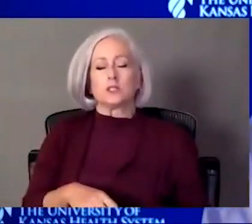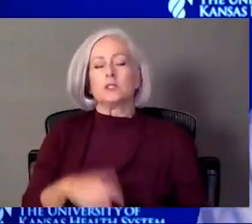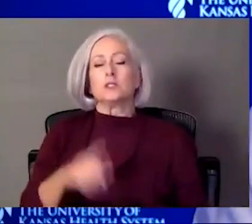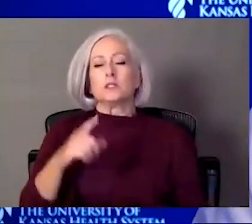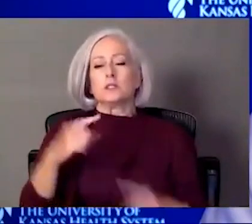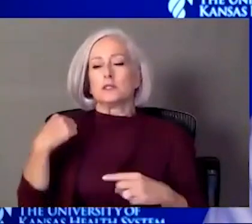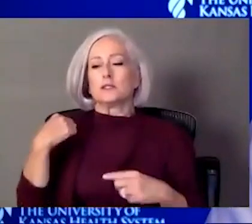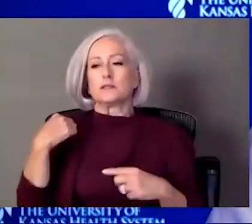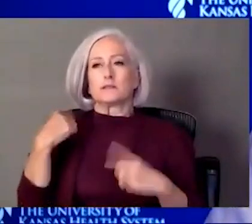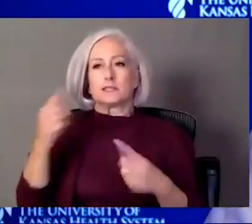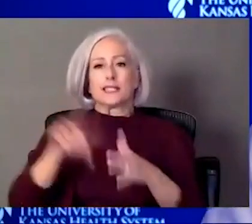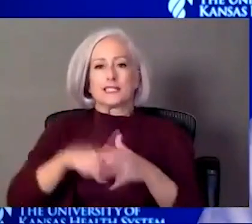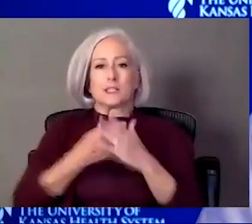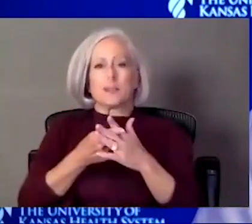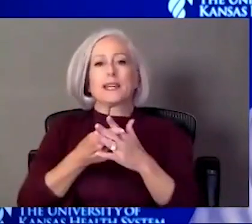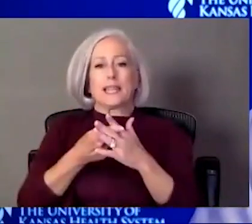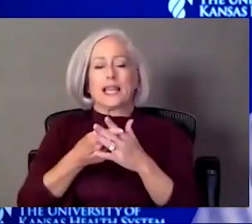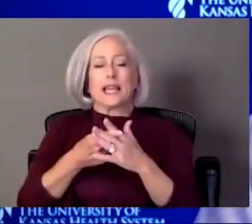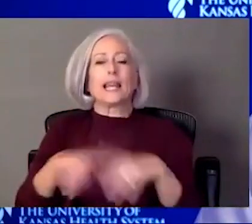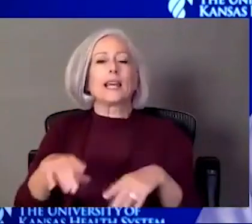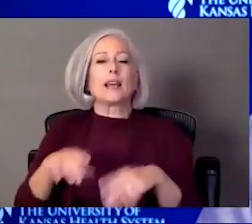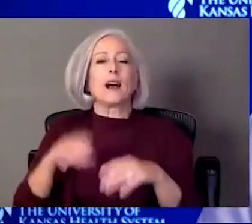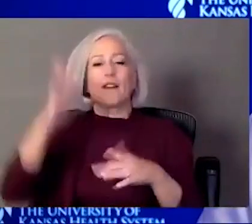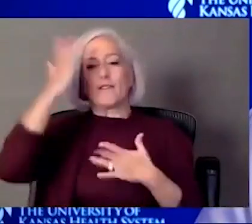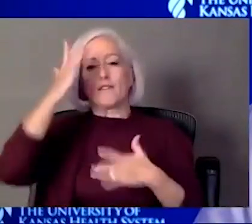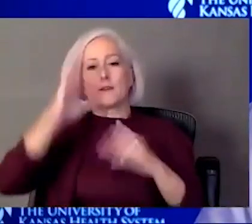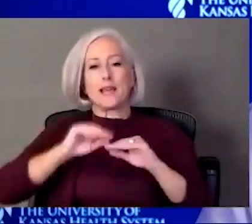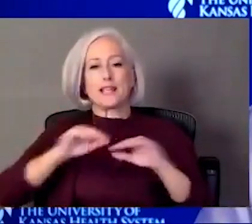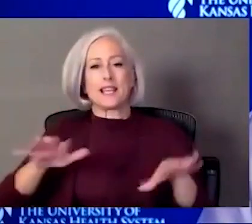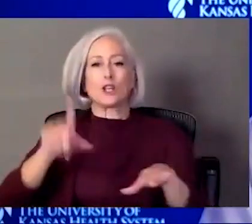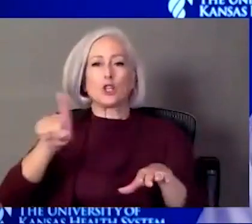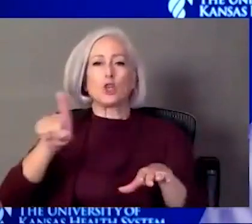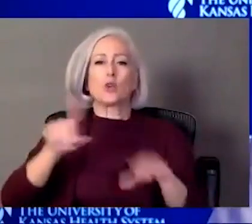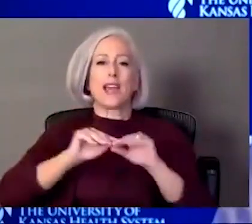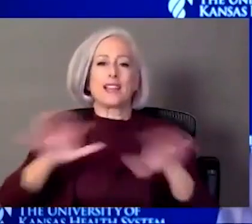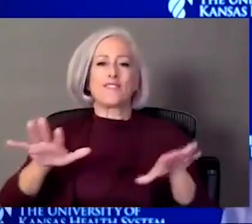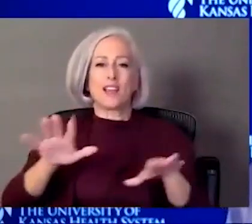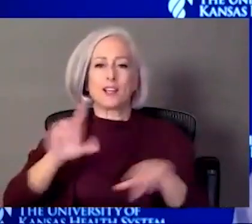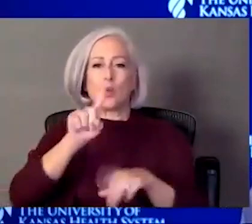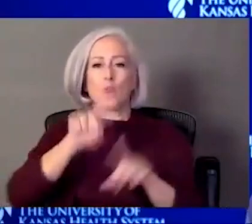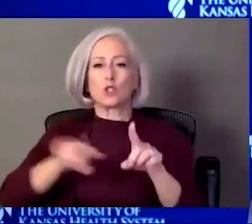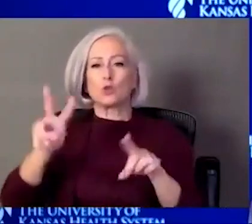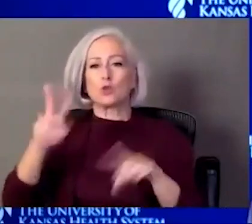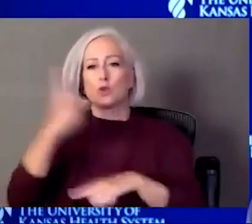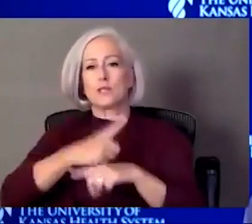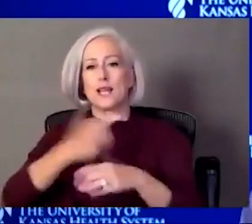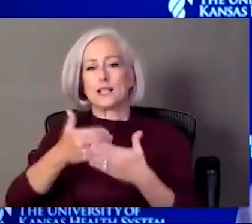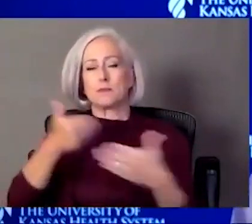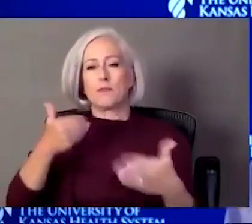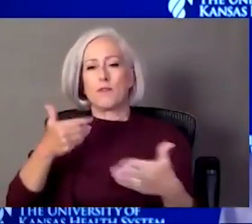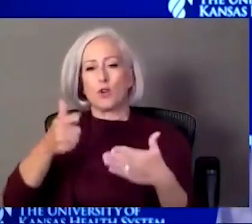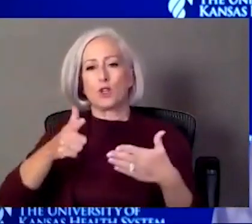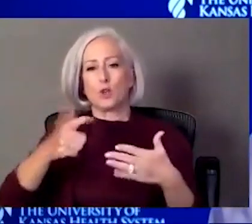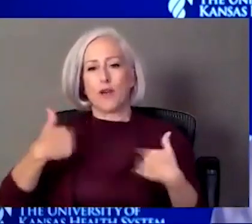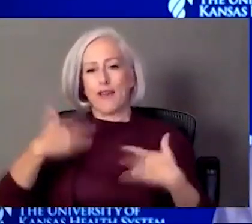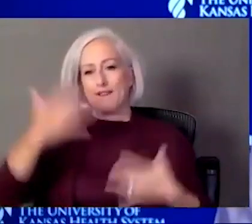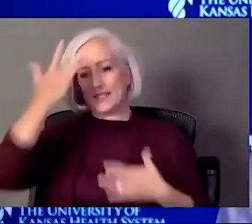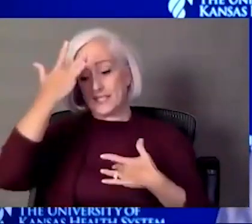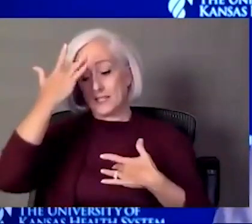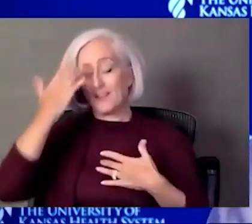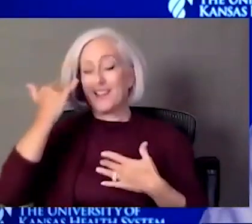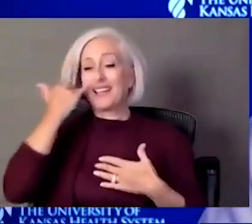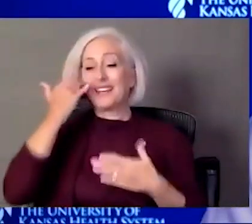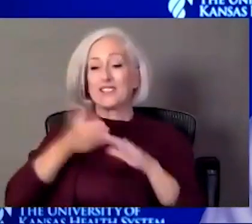considering really you can be infectious 1 to 2 days prior to any symptoms. So I think if it's beyond that, you should